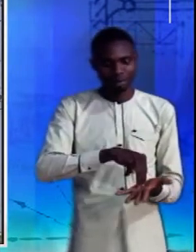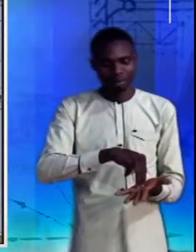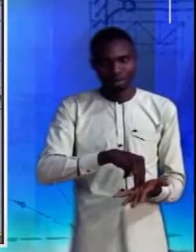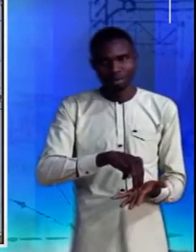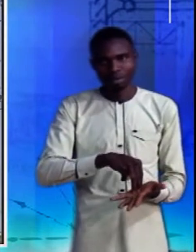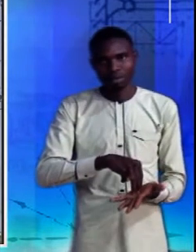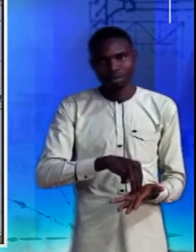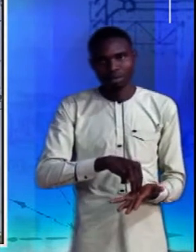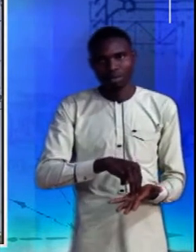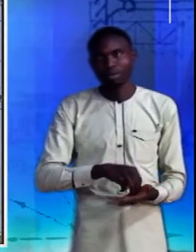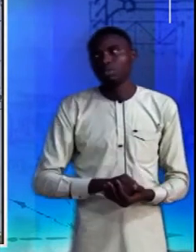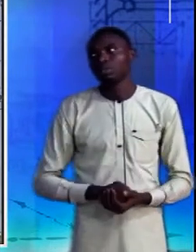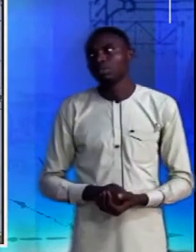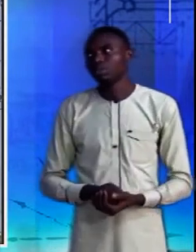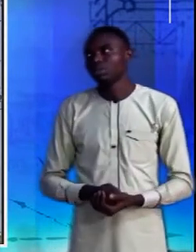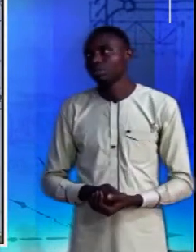in